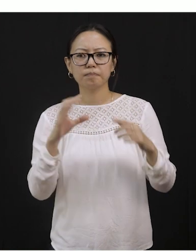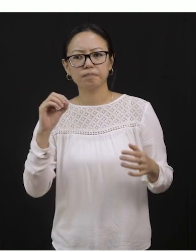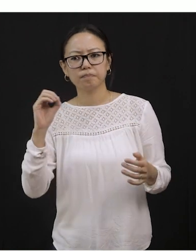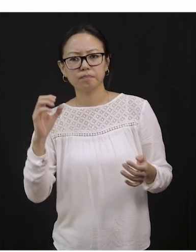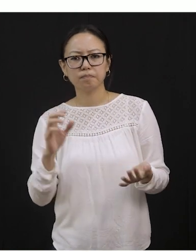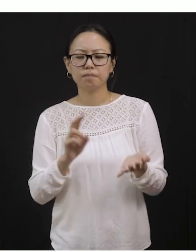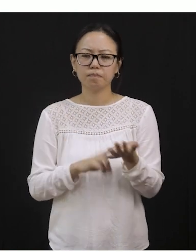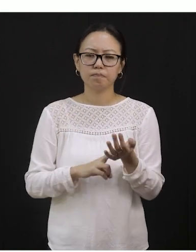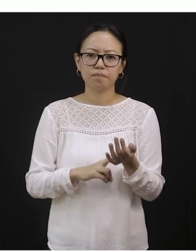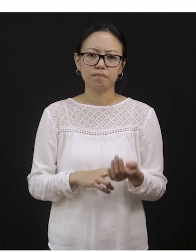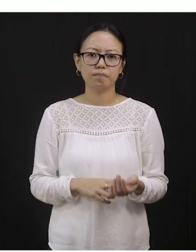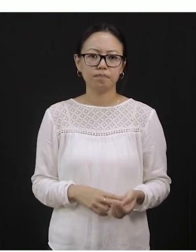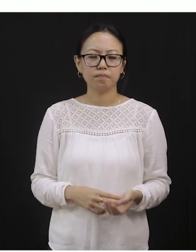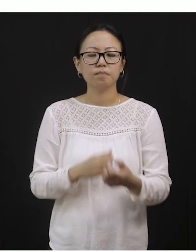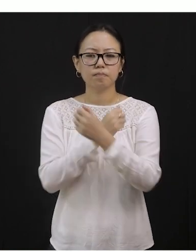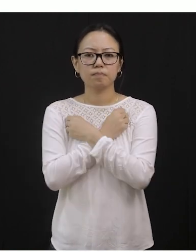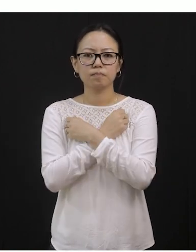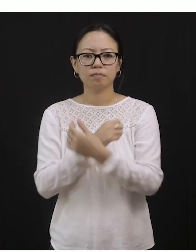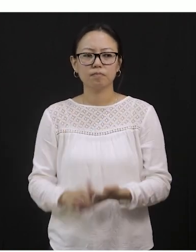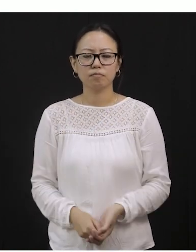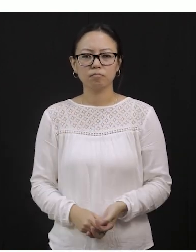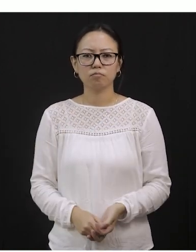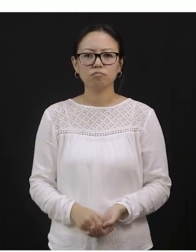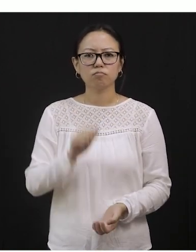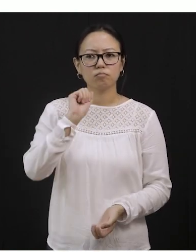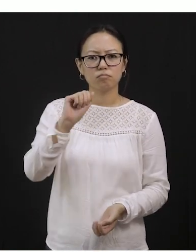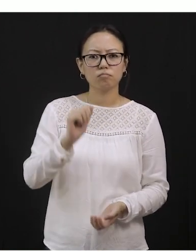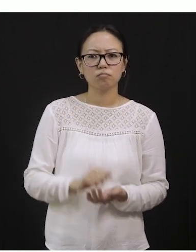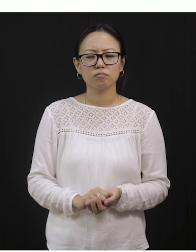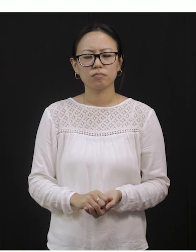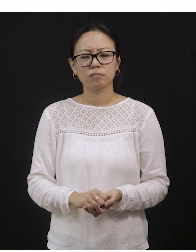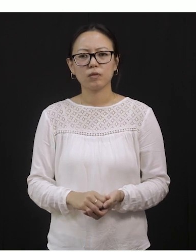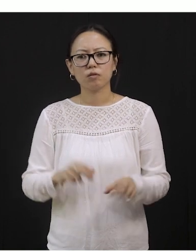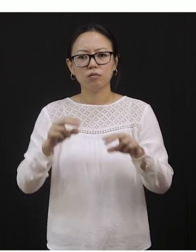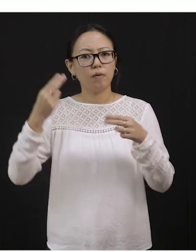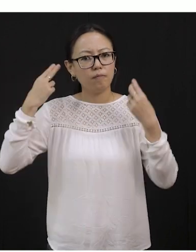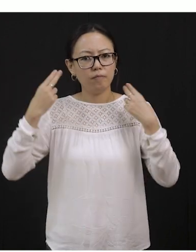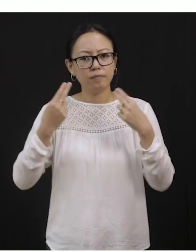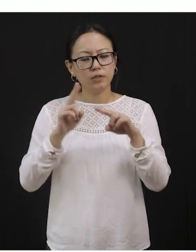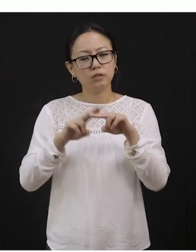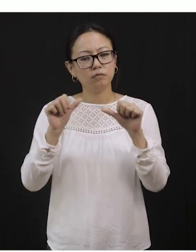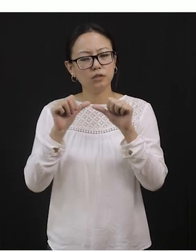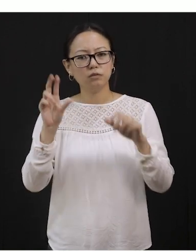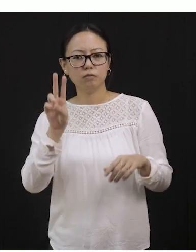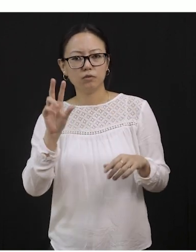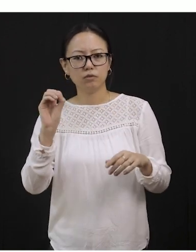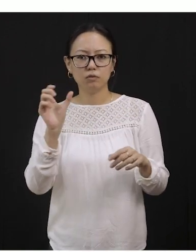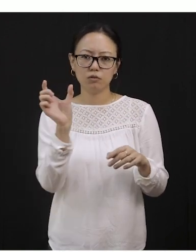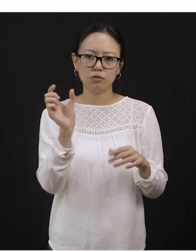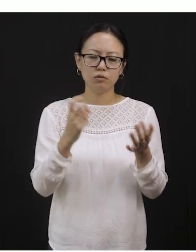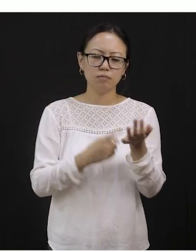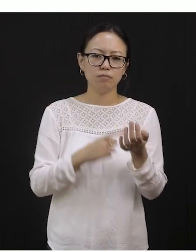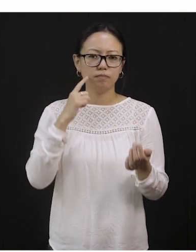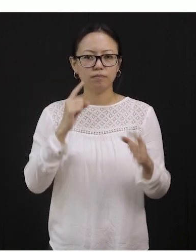favorite cartoon character. So today we will be learning some of the cartoon character, and as we learn, I will be telling you